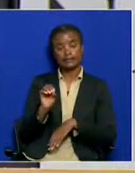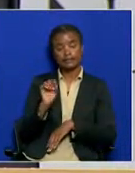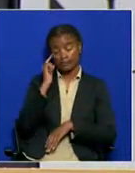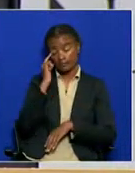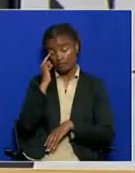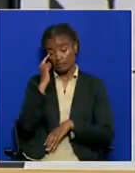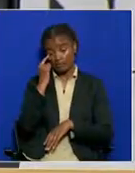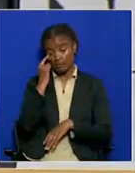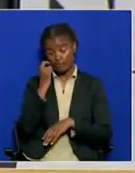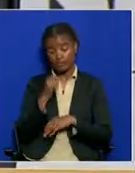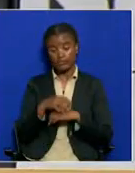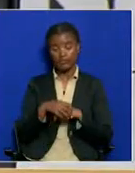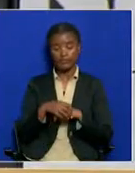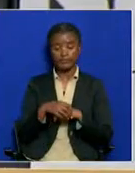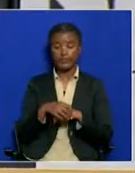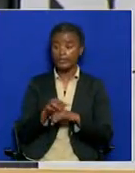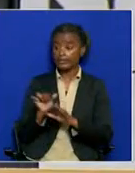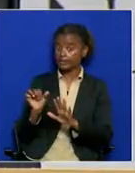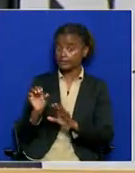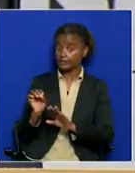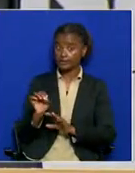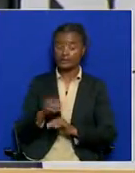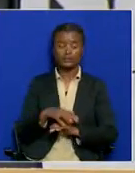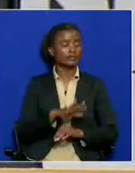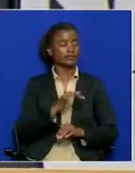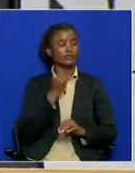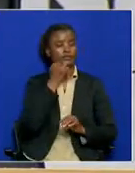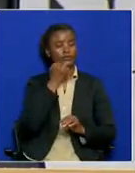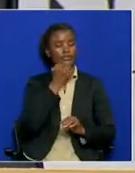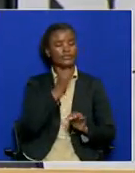my apologies, 59.